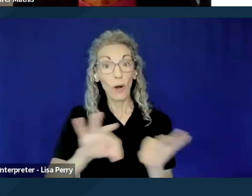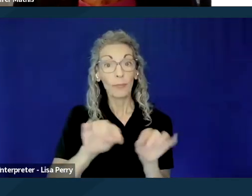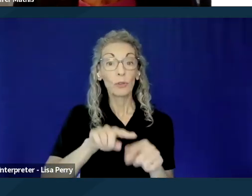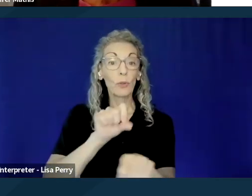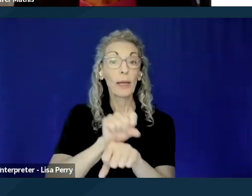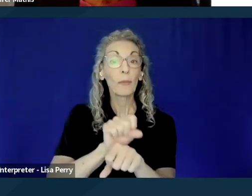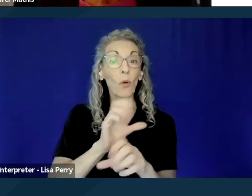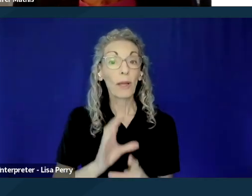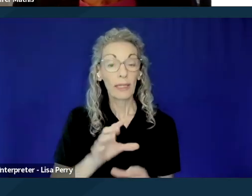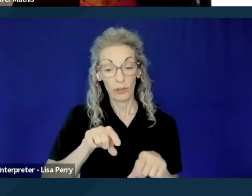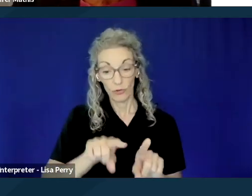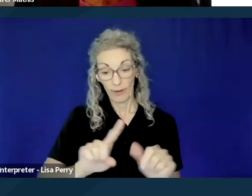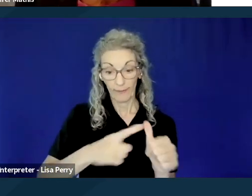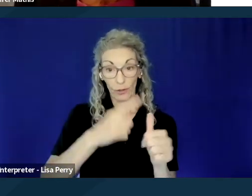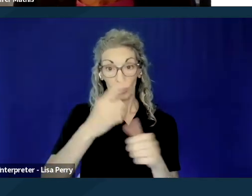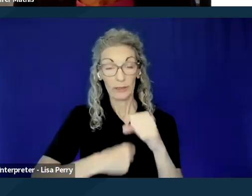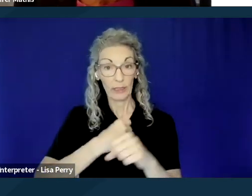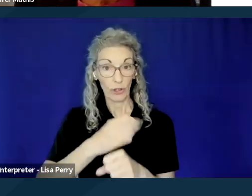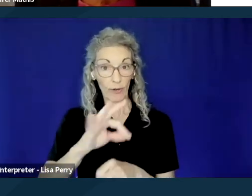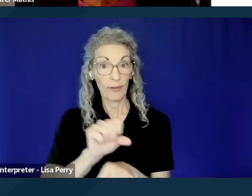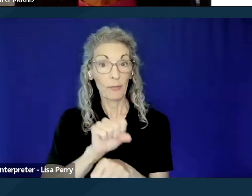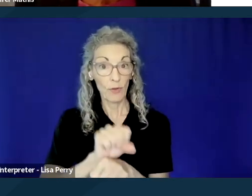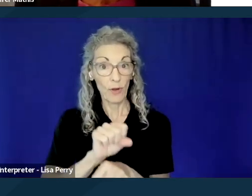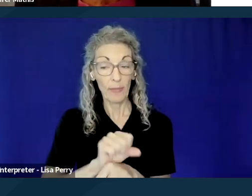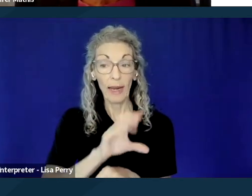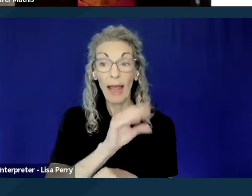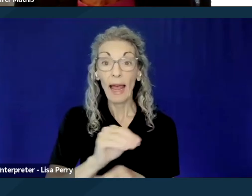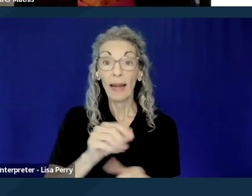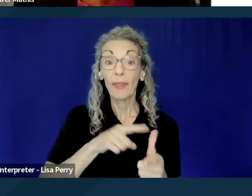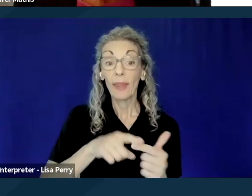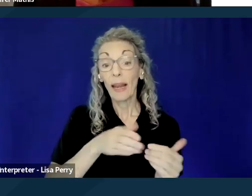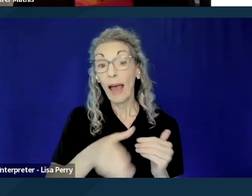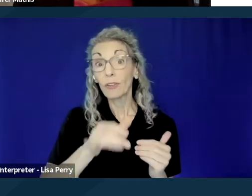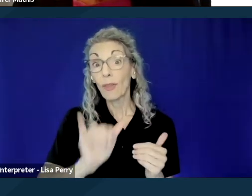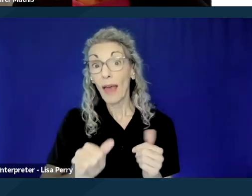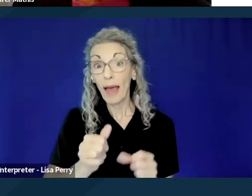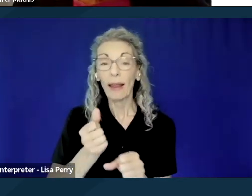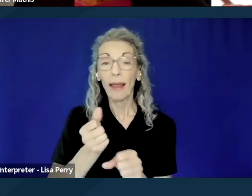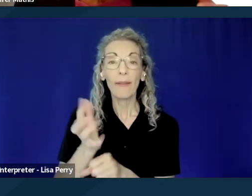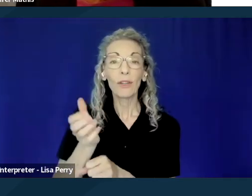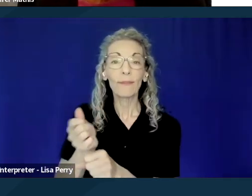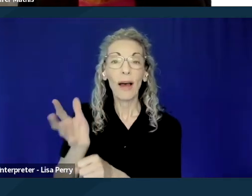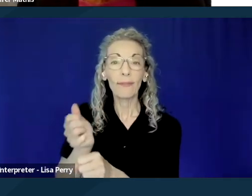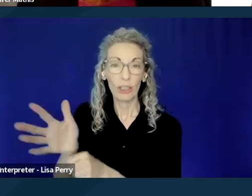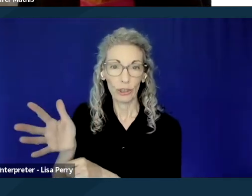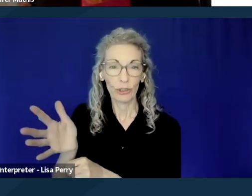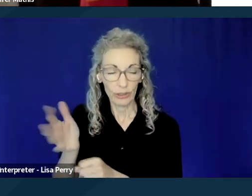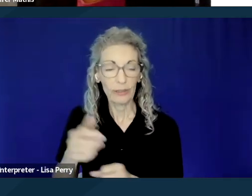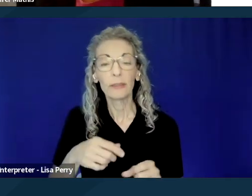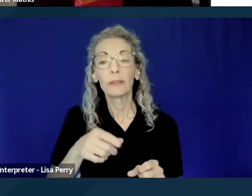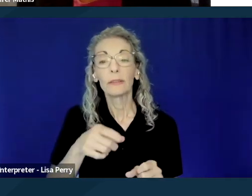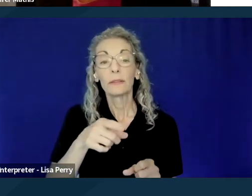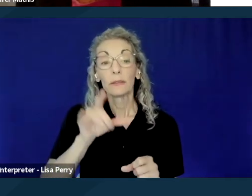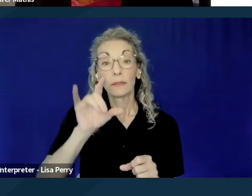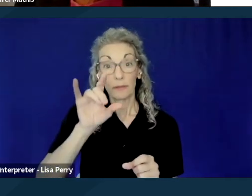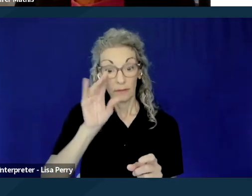first year of employment and every 5 years after that. And the information from